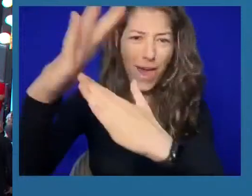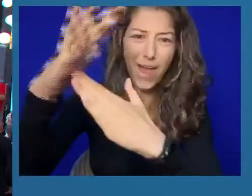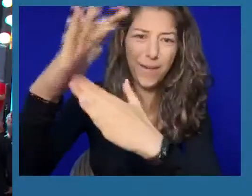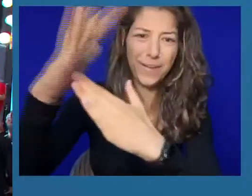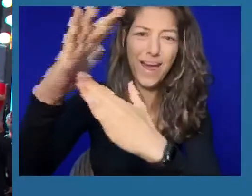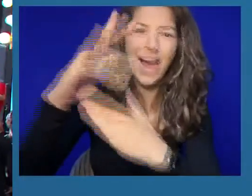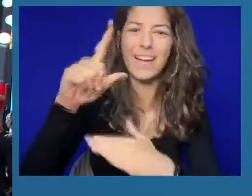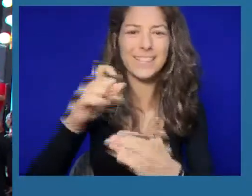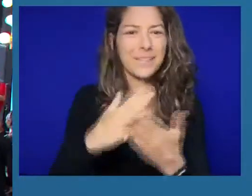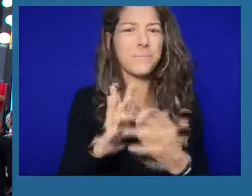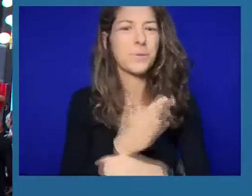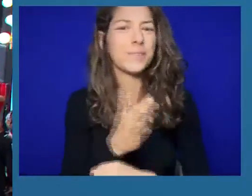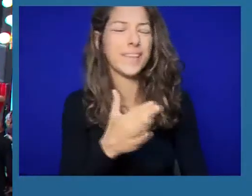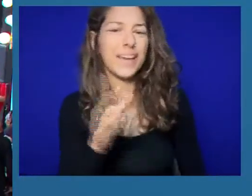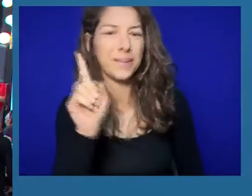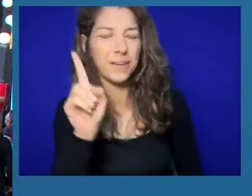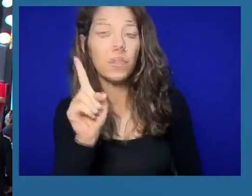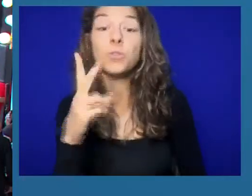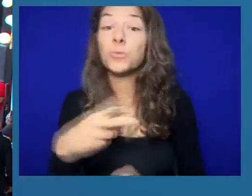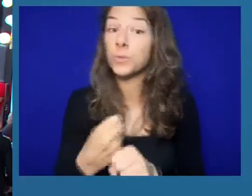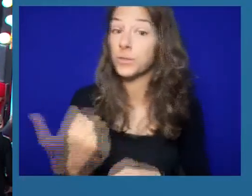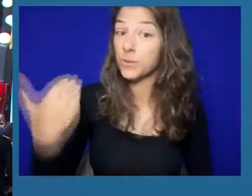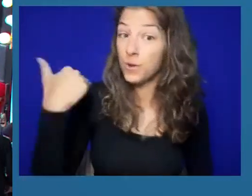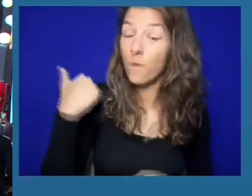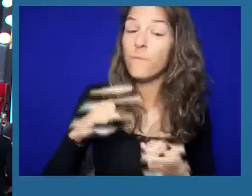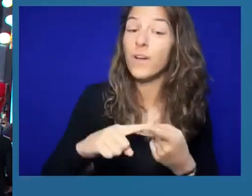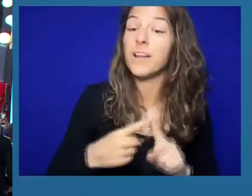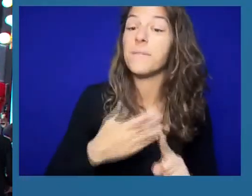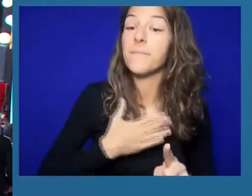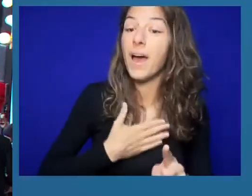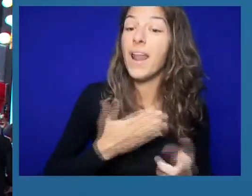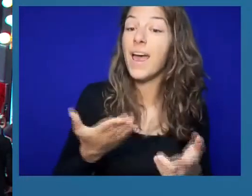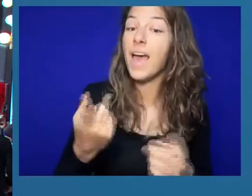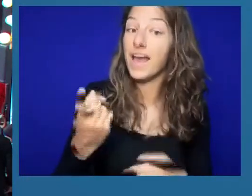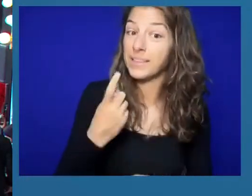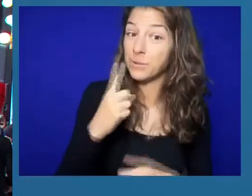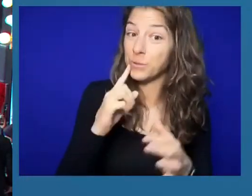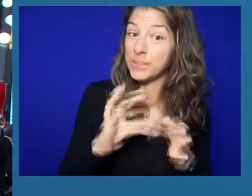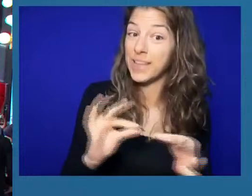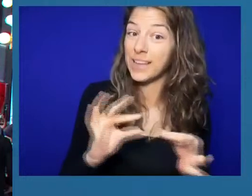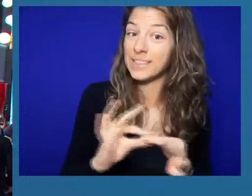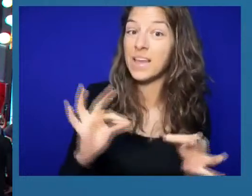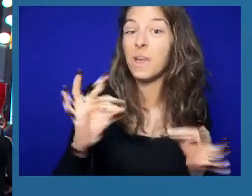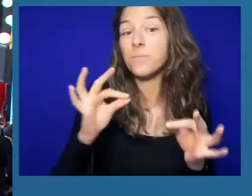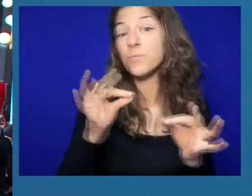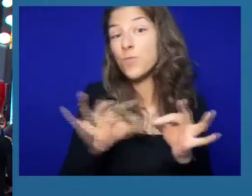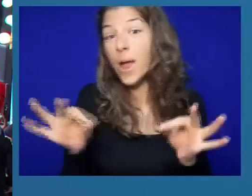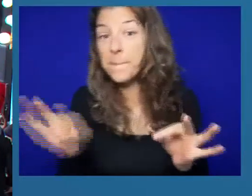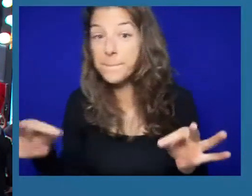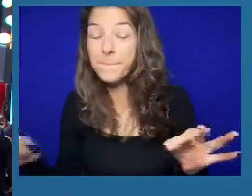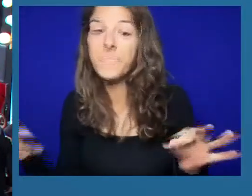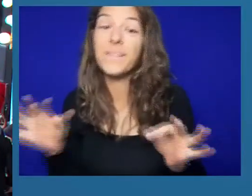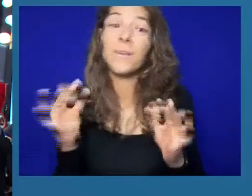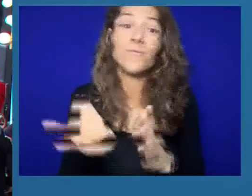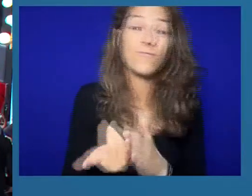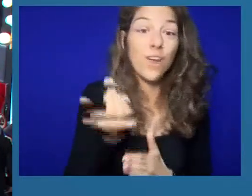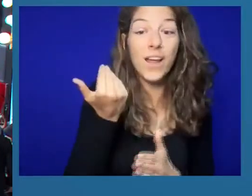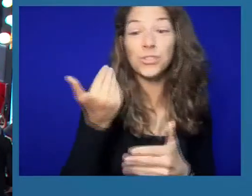some music. 2 years ago, a friend of mine asked me to say some MC rhymes. The rhymes were fresh and they went this